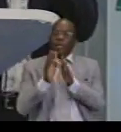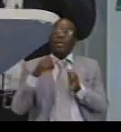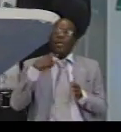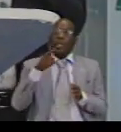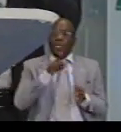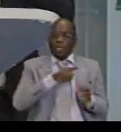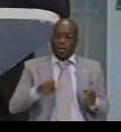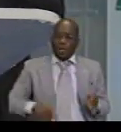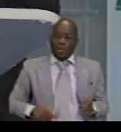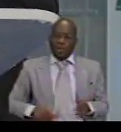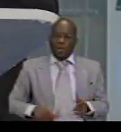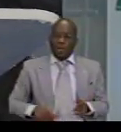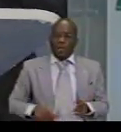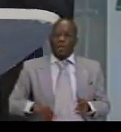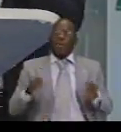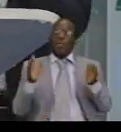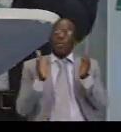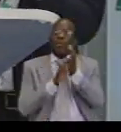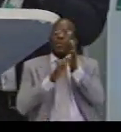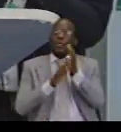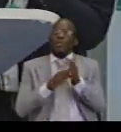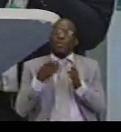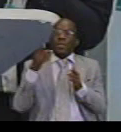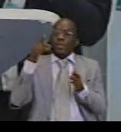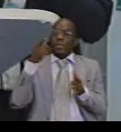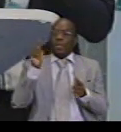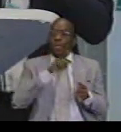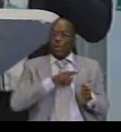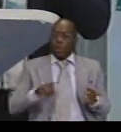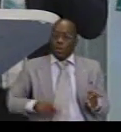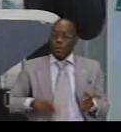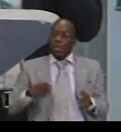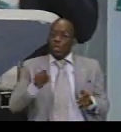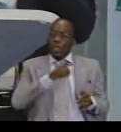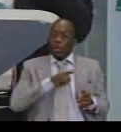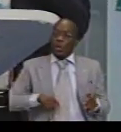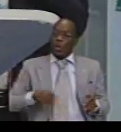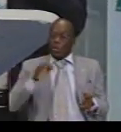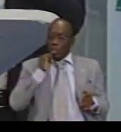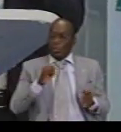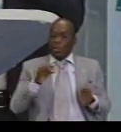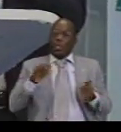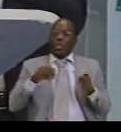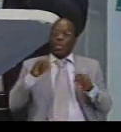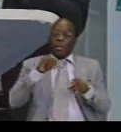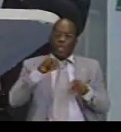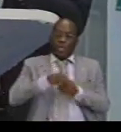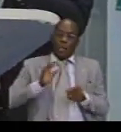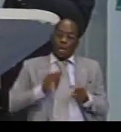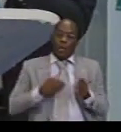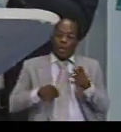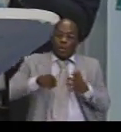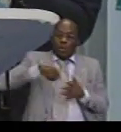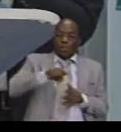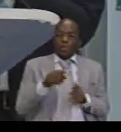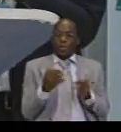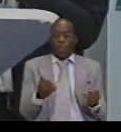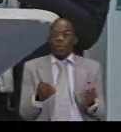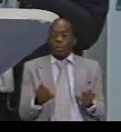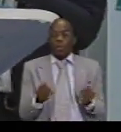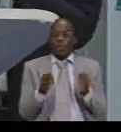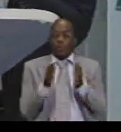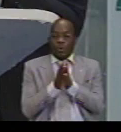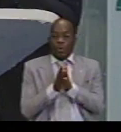Him because He is in our midst. The Lord is in our midst already. The Lord is in our midst. Pray the